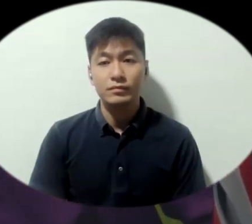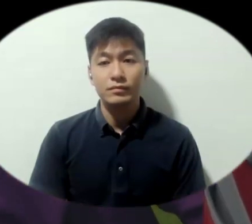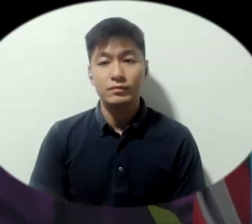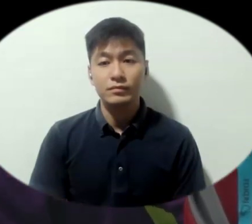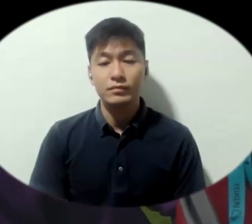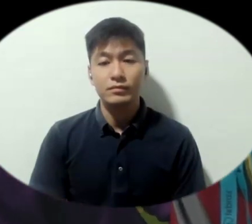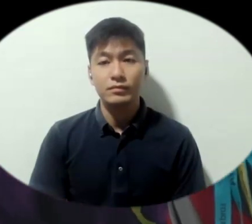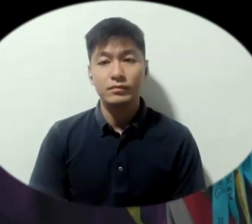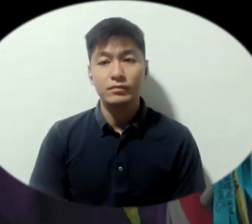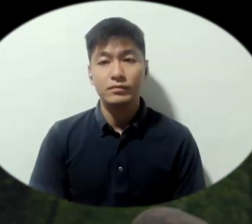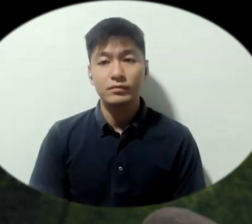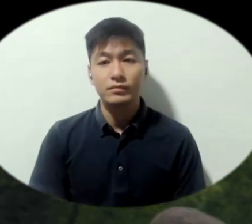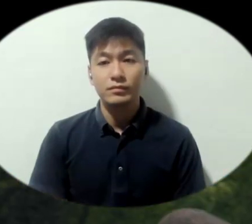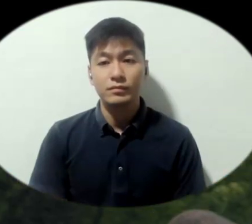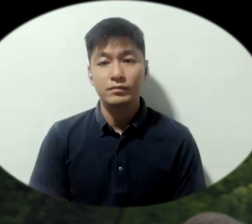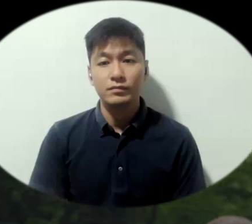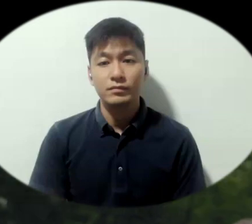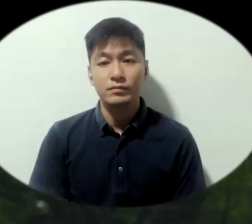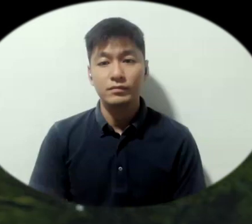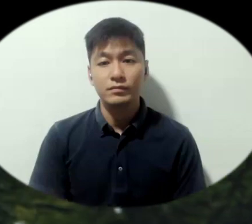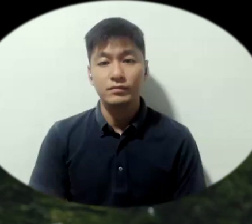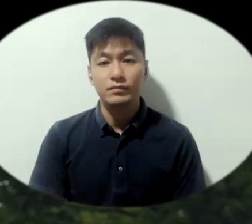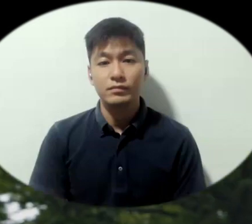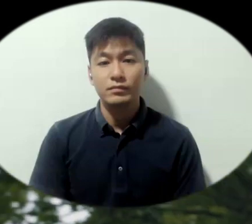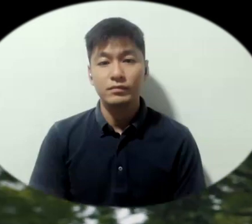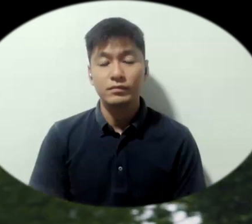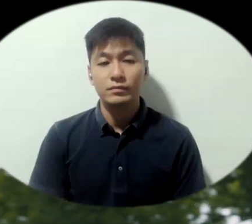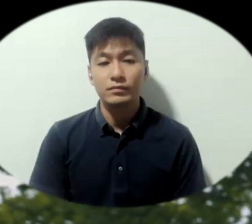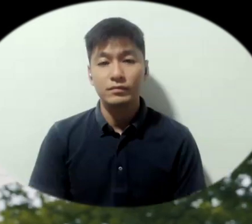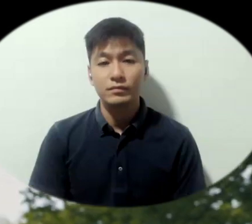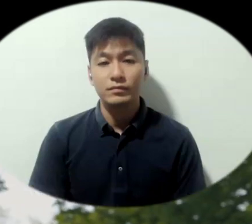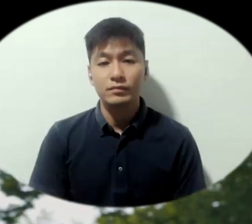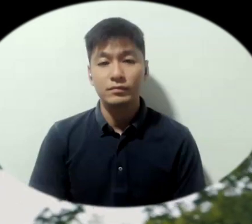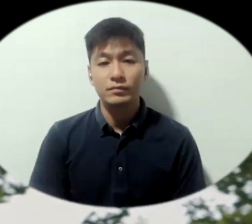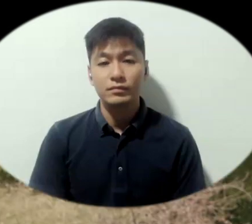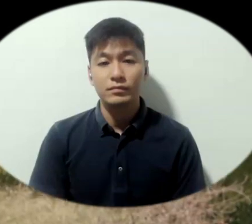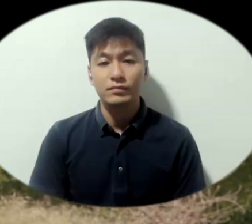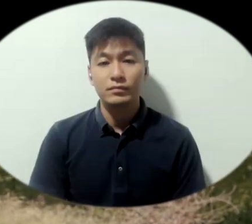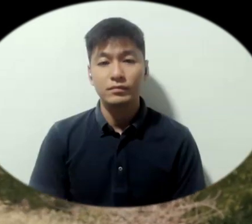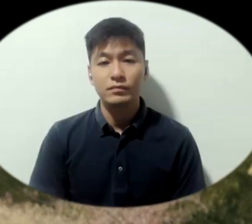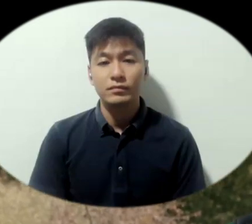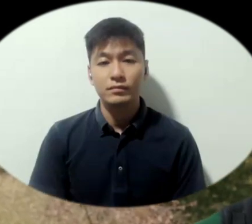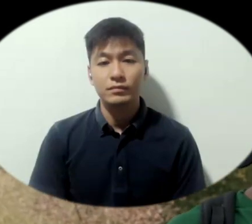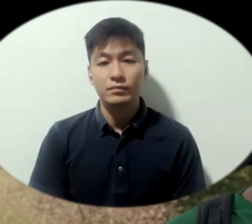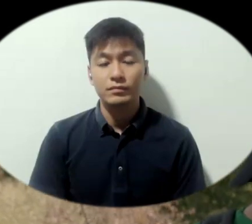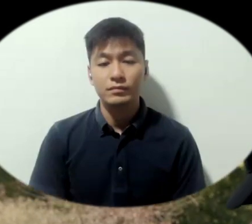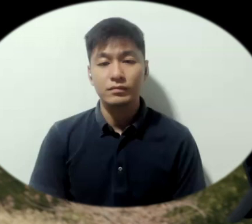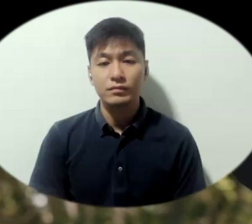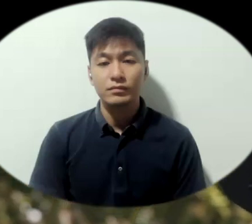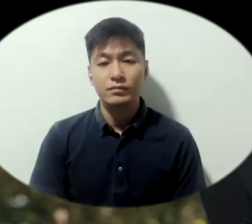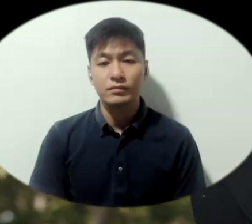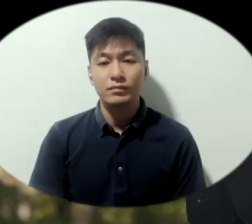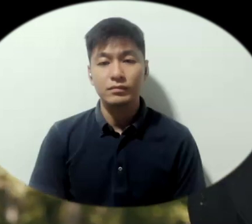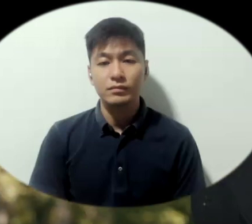I feel all these emotions. I feel sad, but it's a positive sadness because I don't want this wonderful,